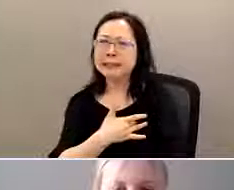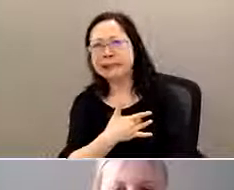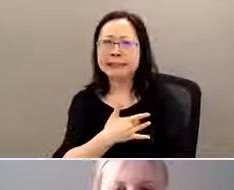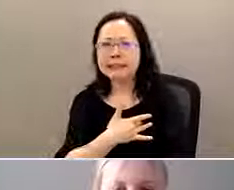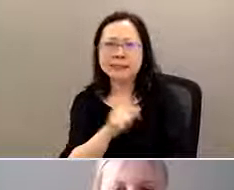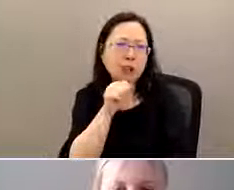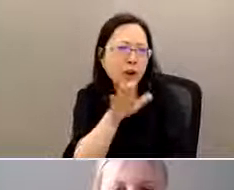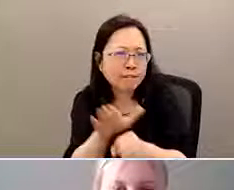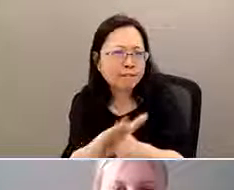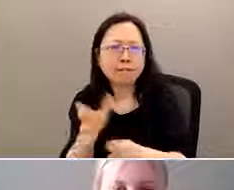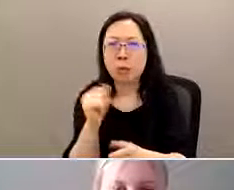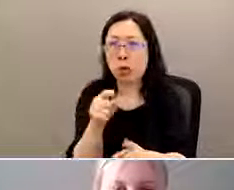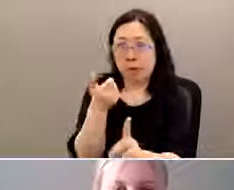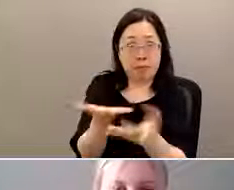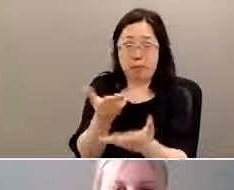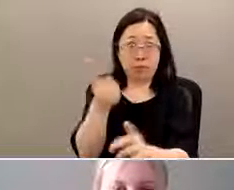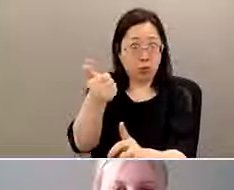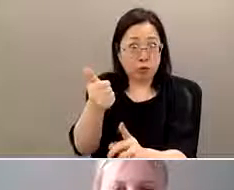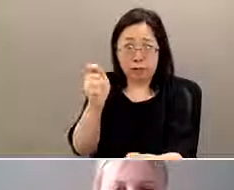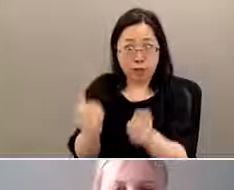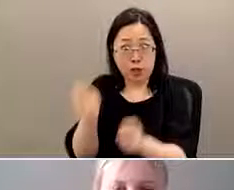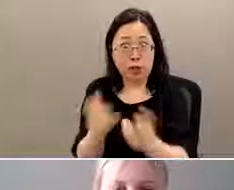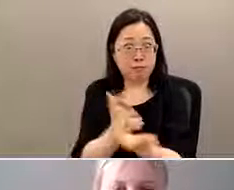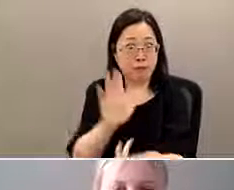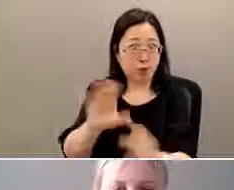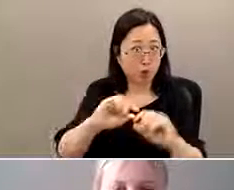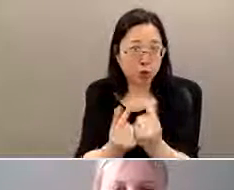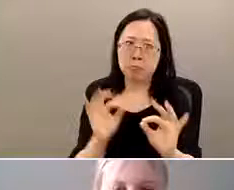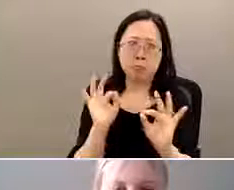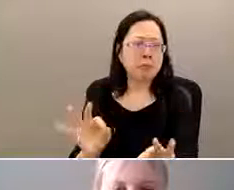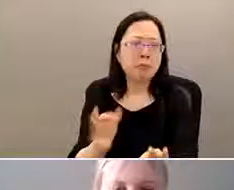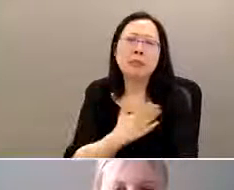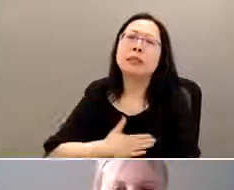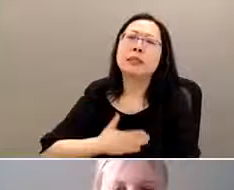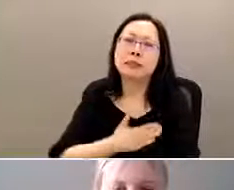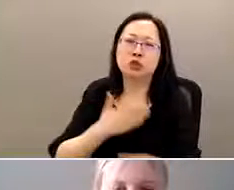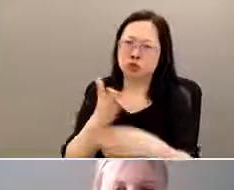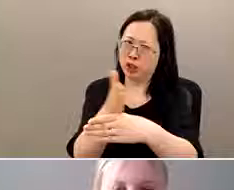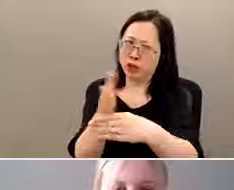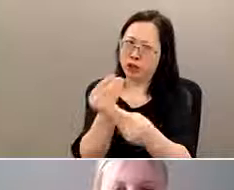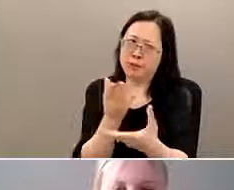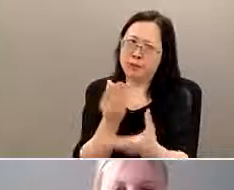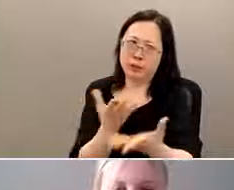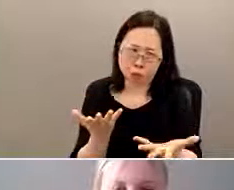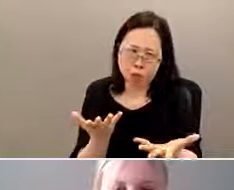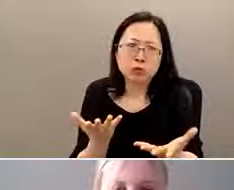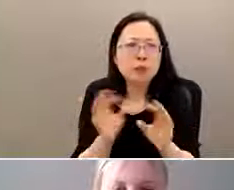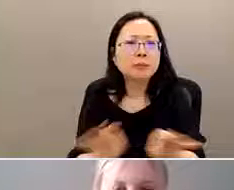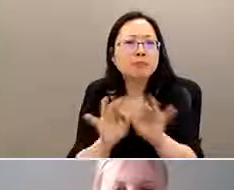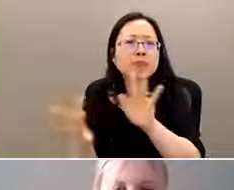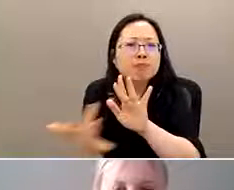maybe you made a change to those sections that worked really well for your group. So I just really encourage everybody to stay in touch with